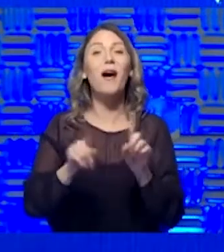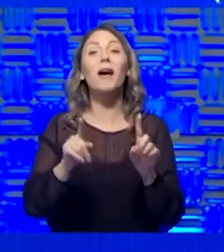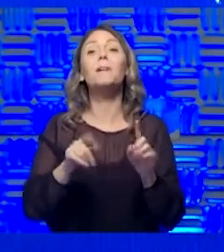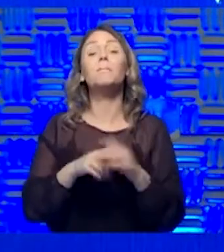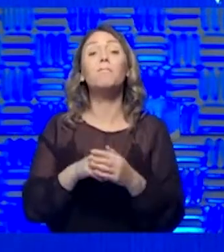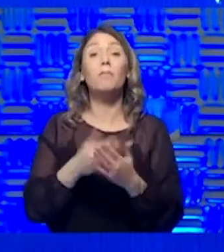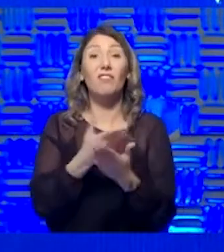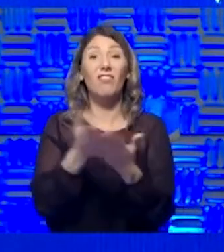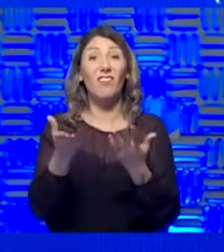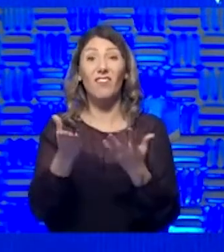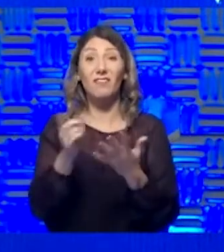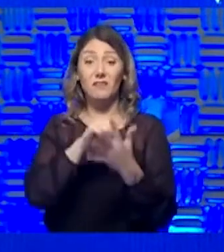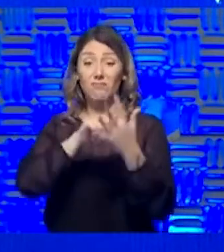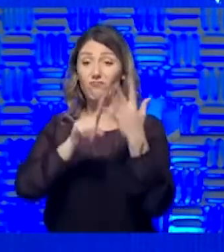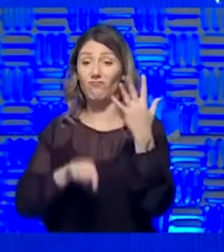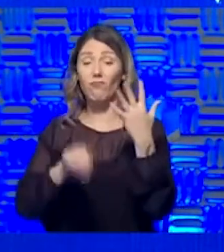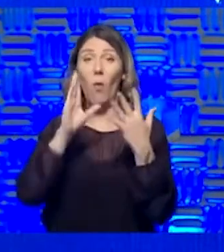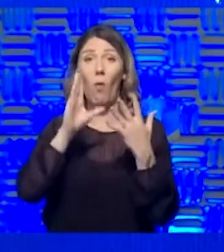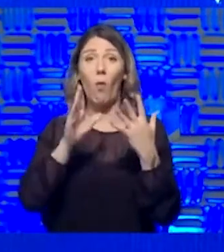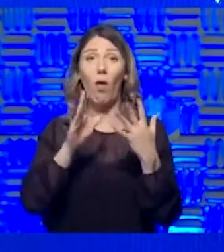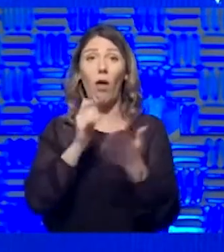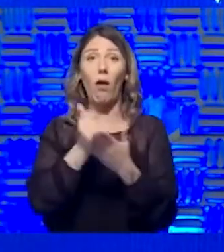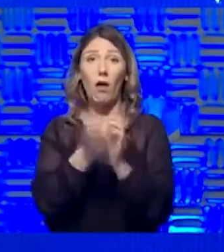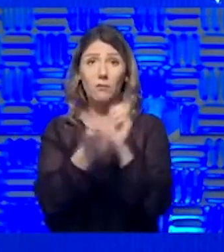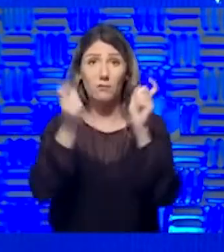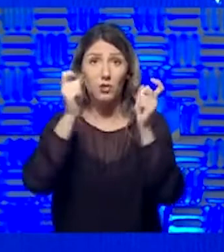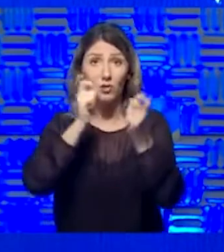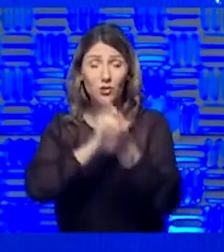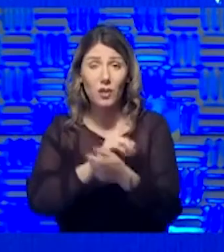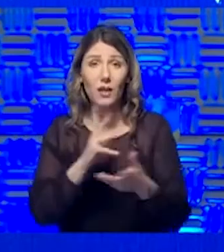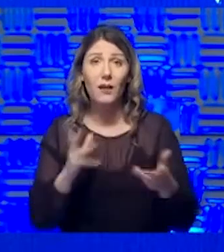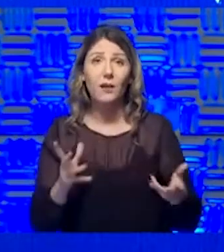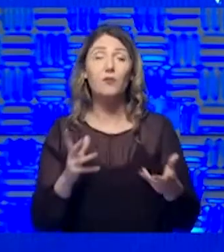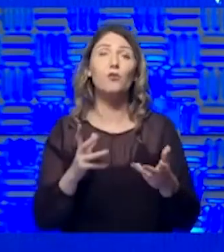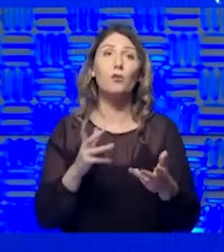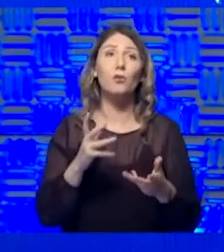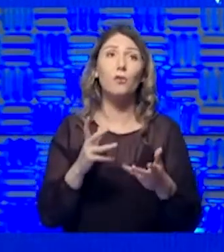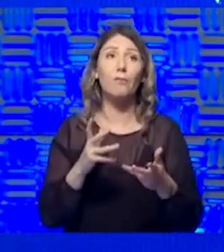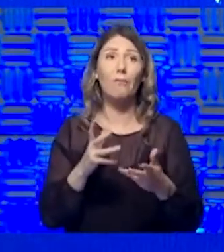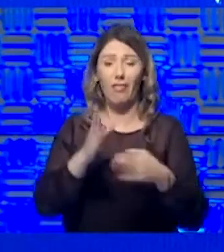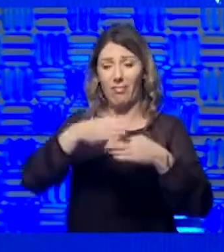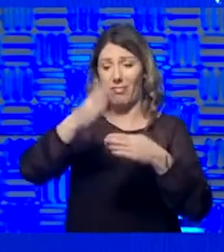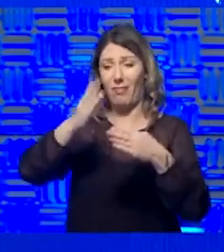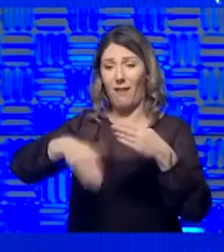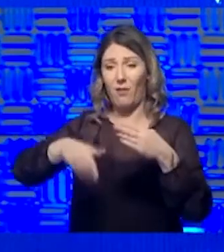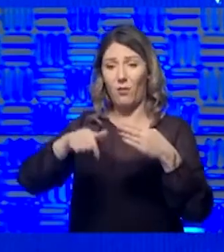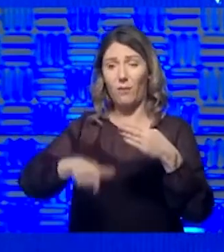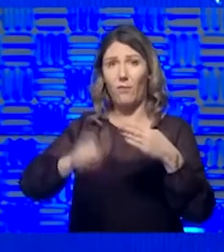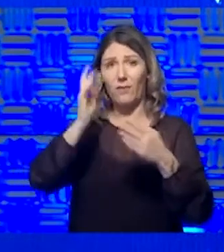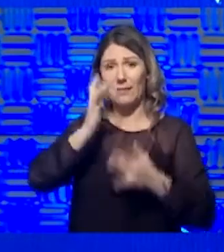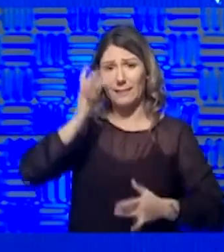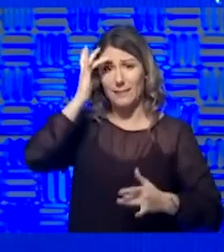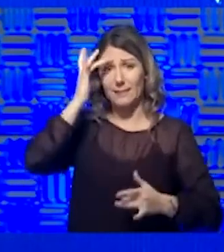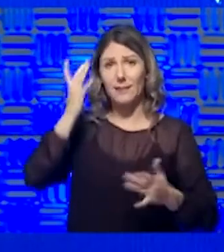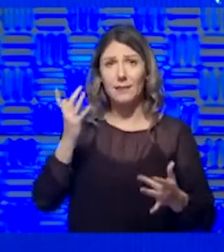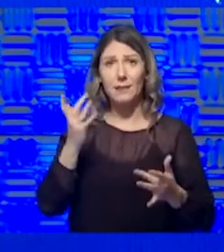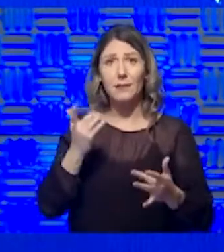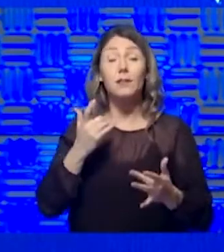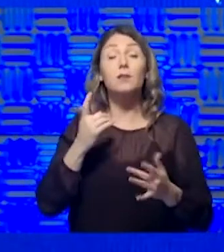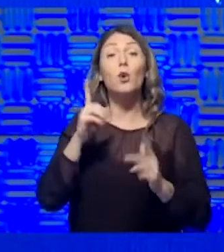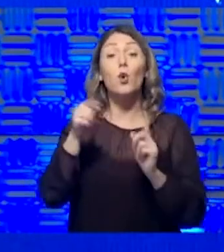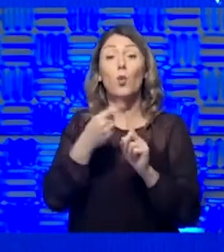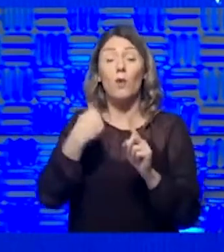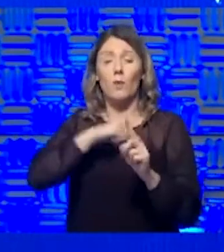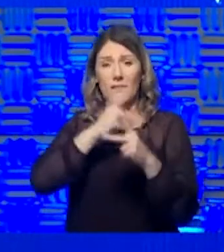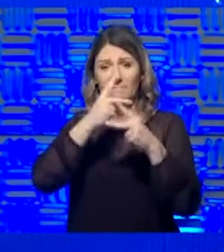Things like that will help change remdesivir, that will help change the outcome of this disease. And I think once we do